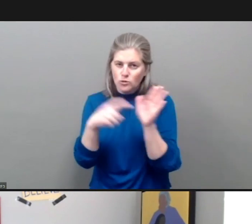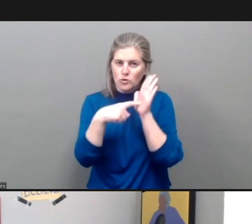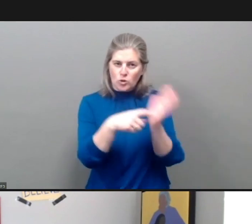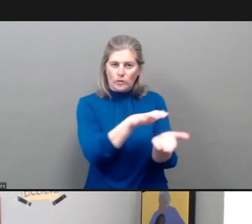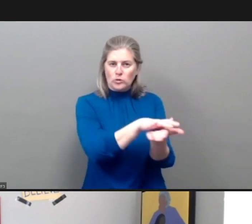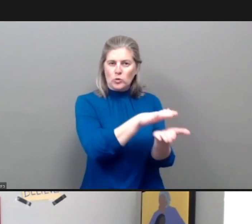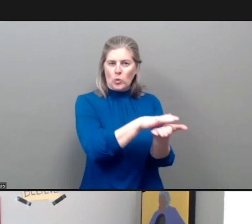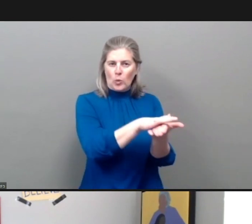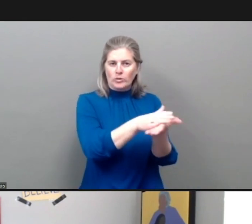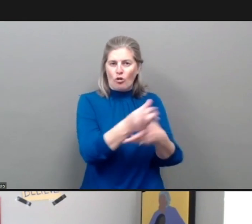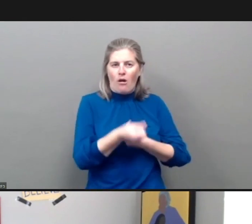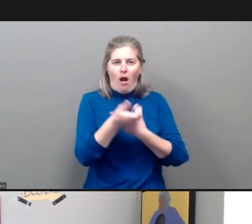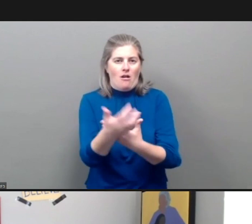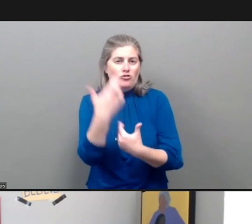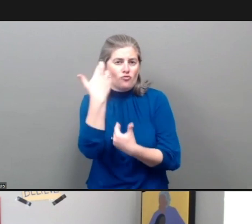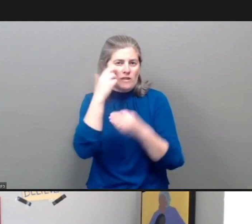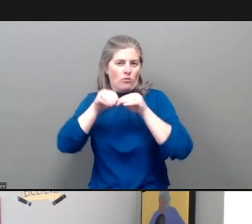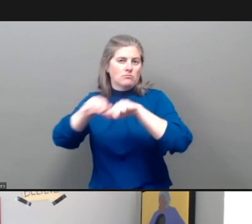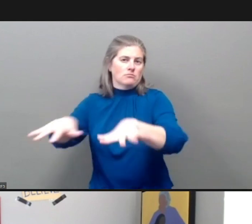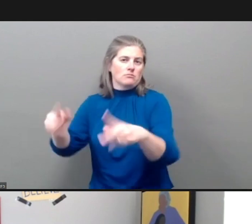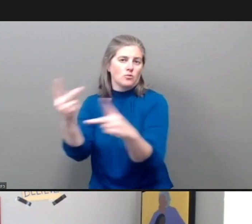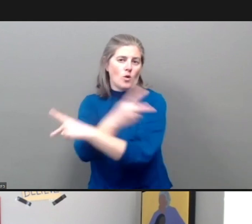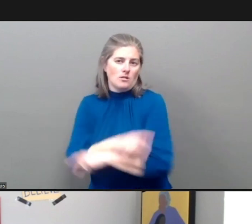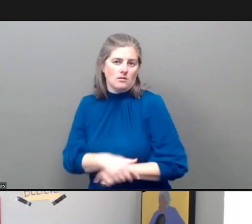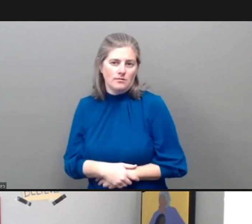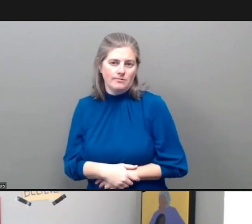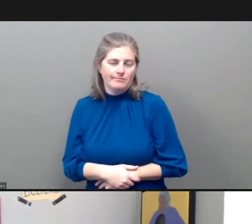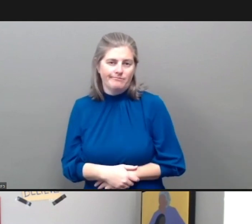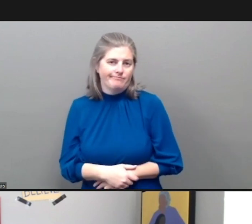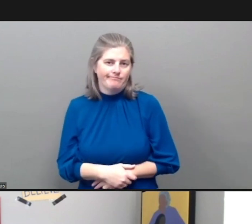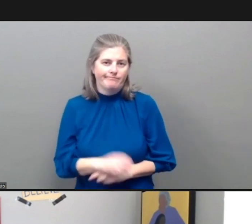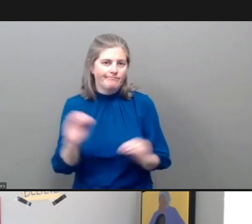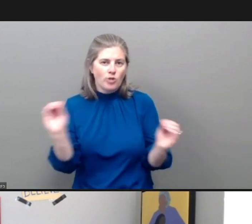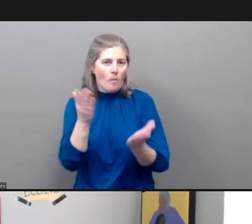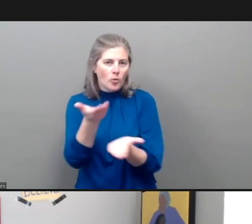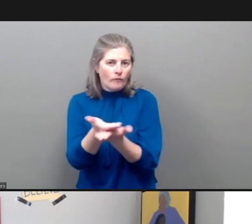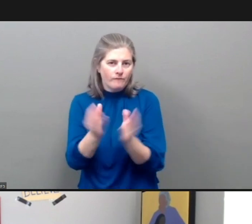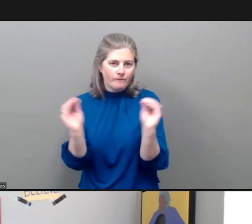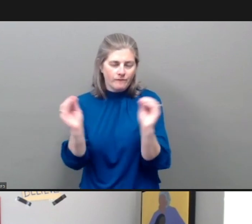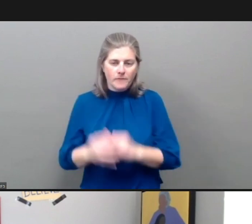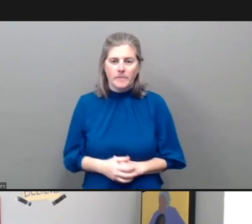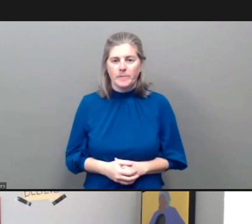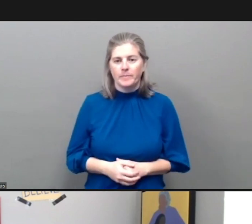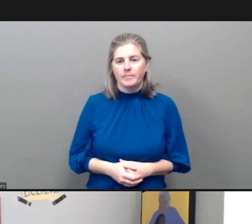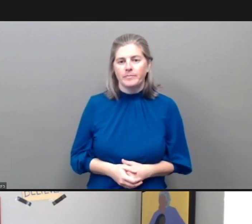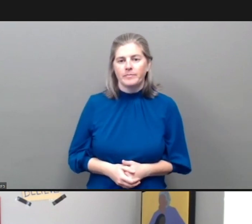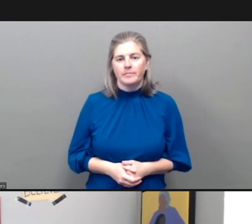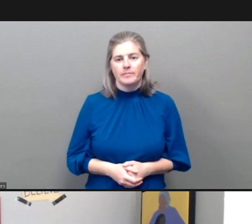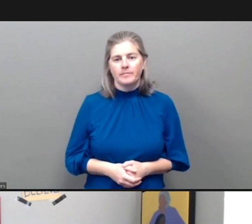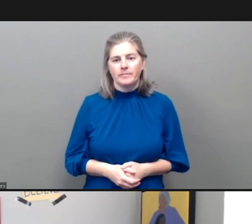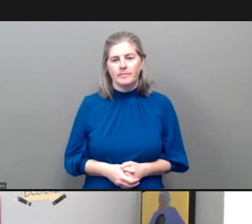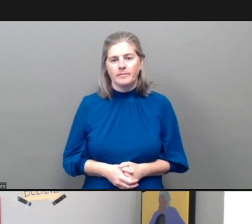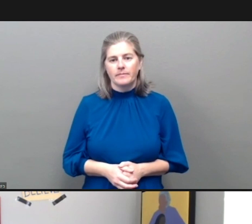are feeling the current uphill now turn of events.